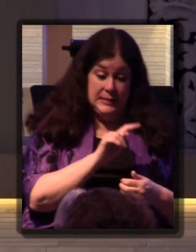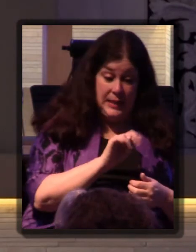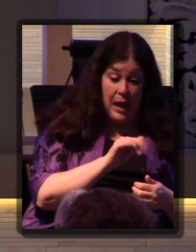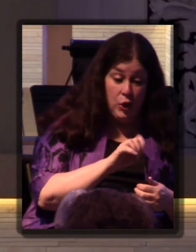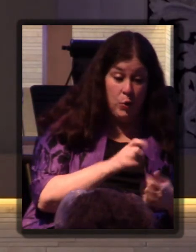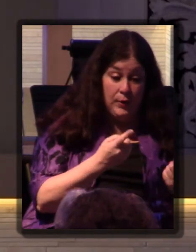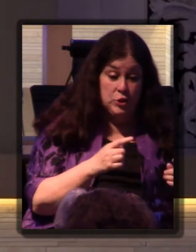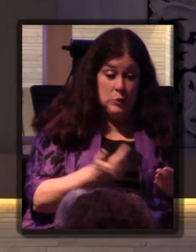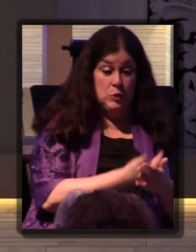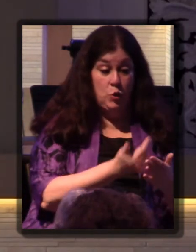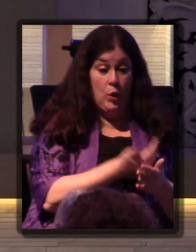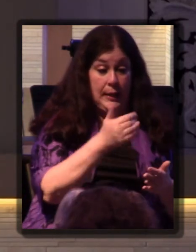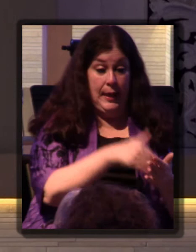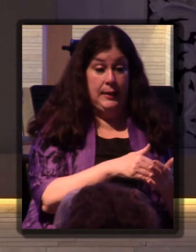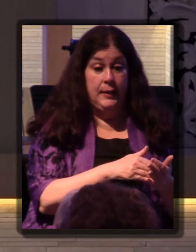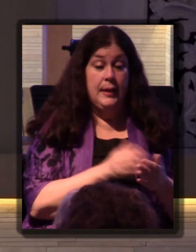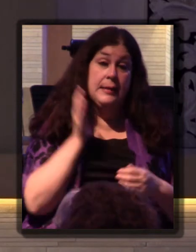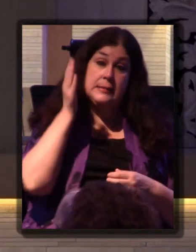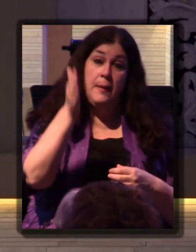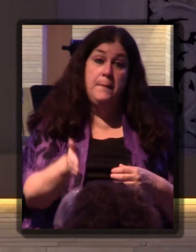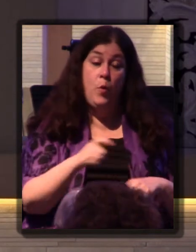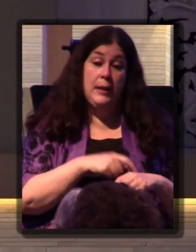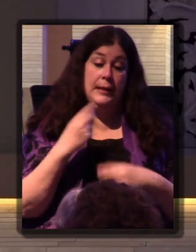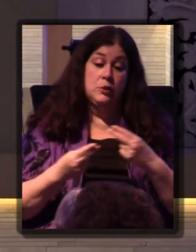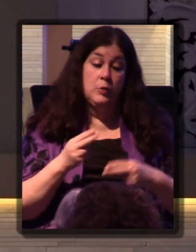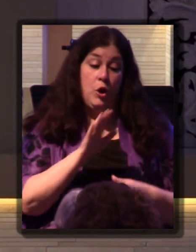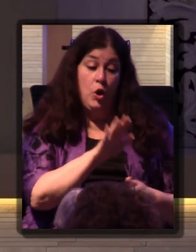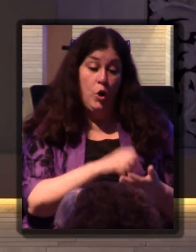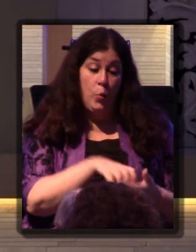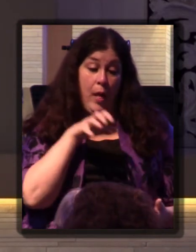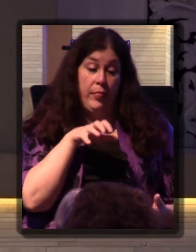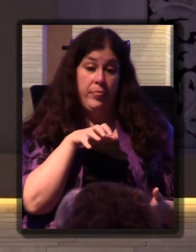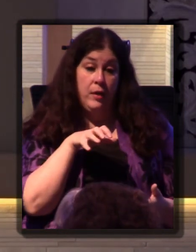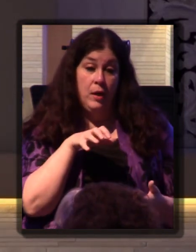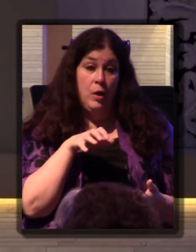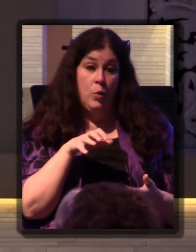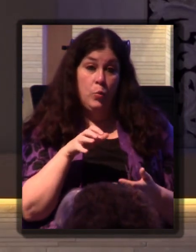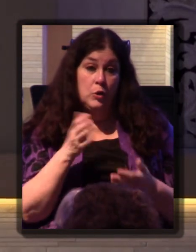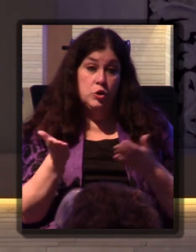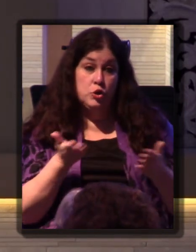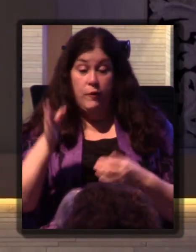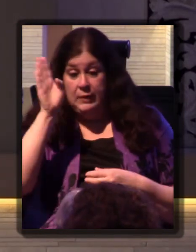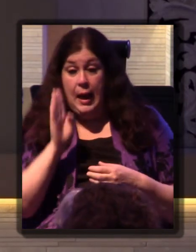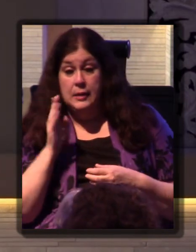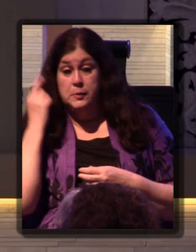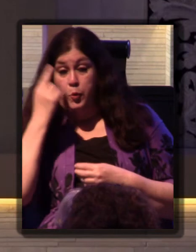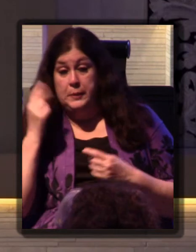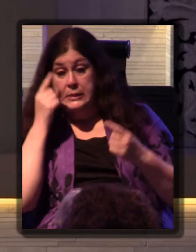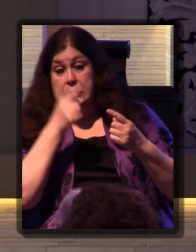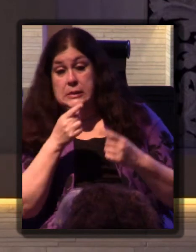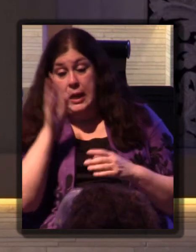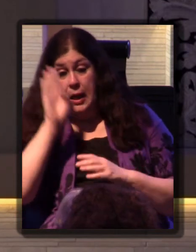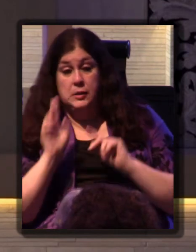even Tyre, once she is restored at some point in history, her wealth will serve